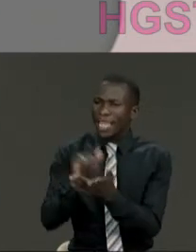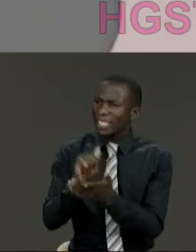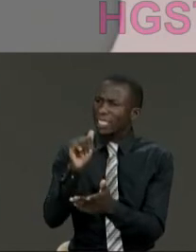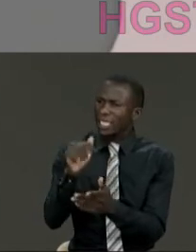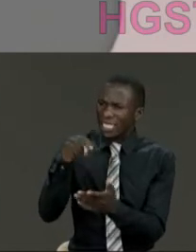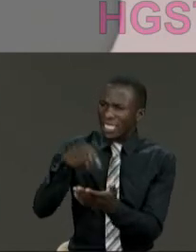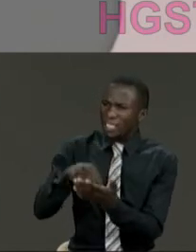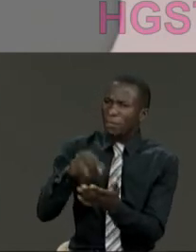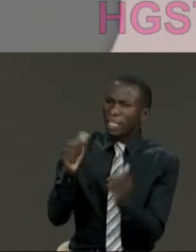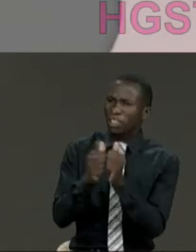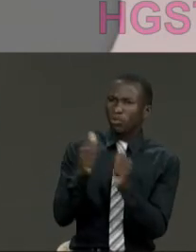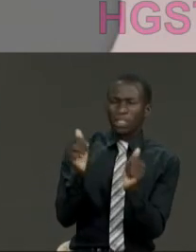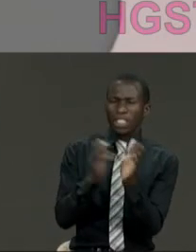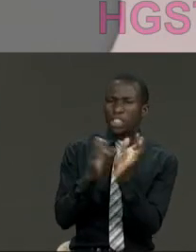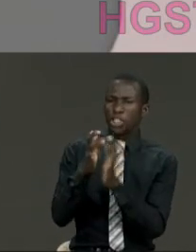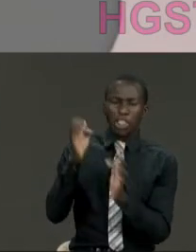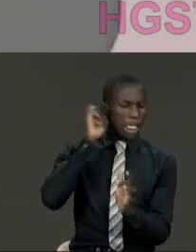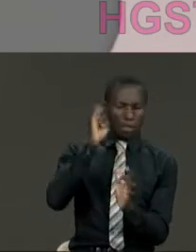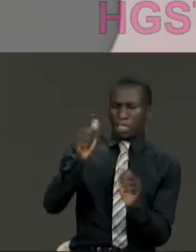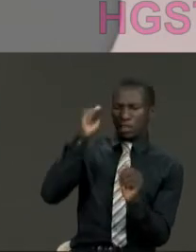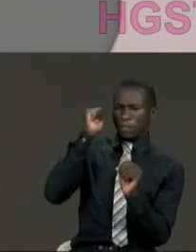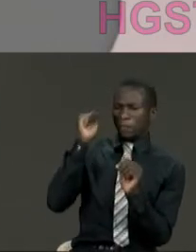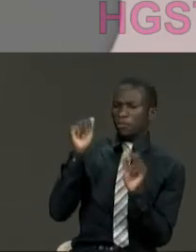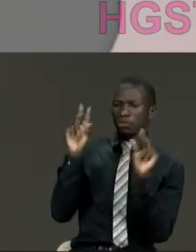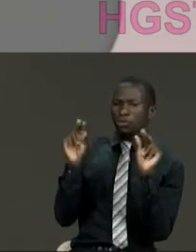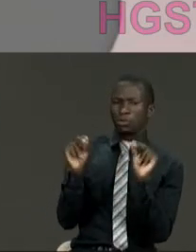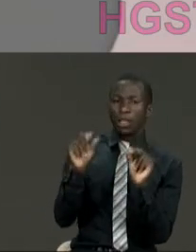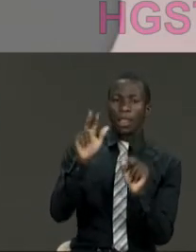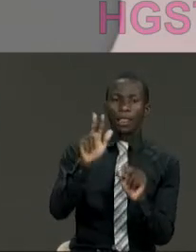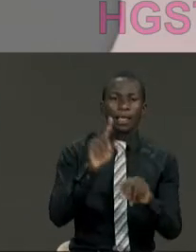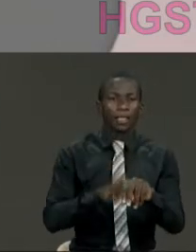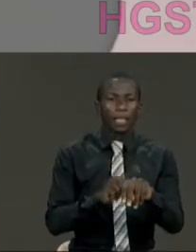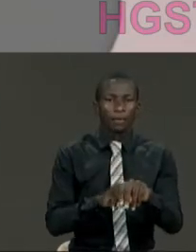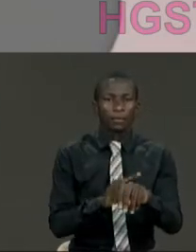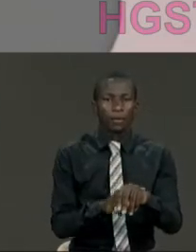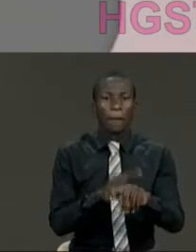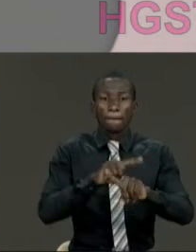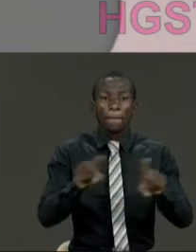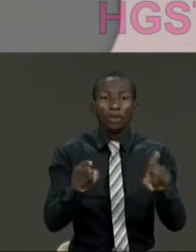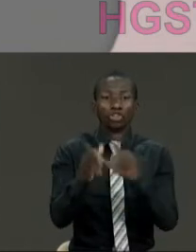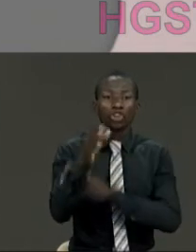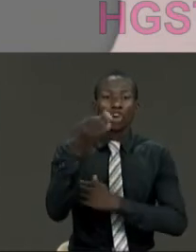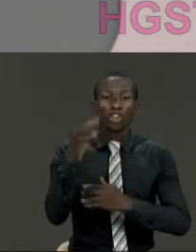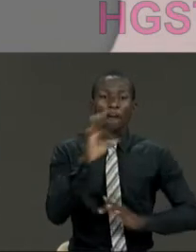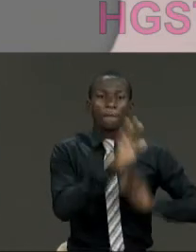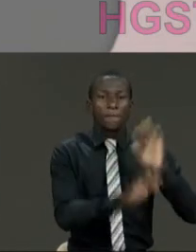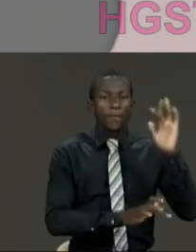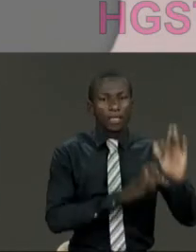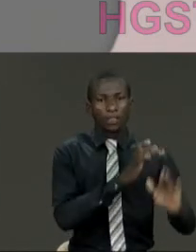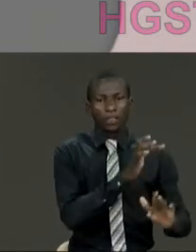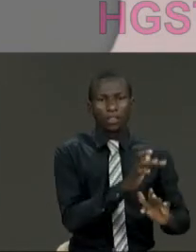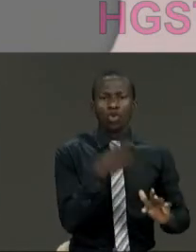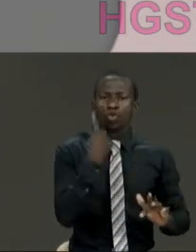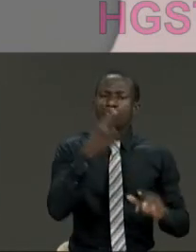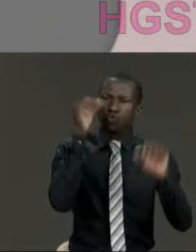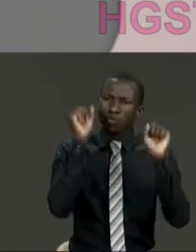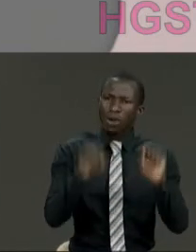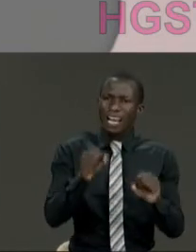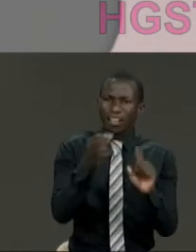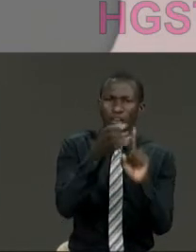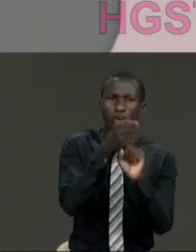Jesus. He denied 3 times. But God of mercy, who can